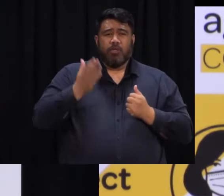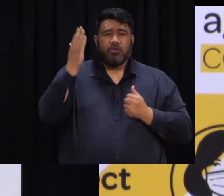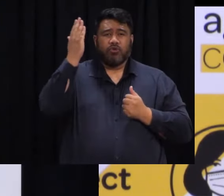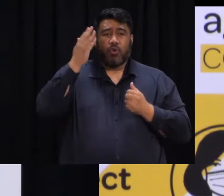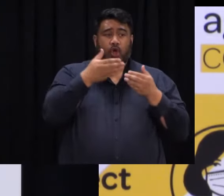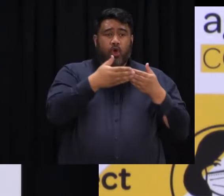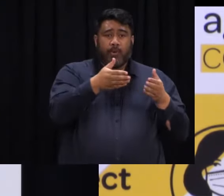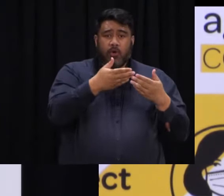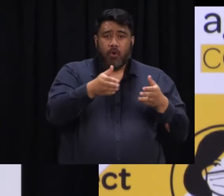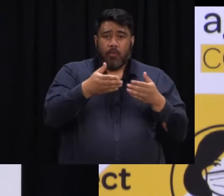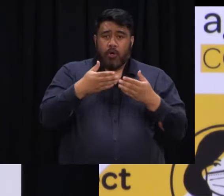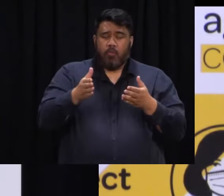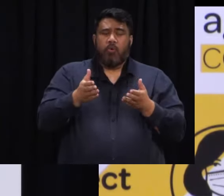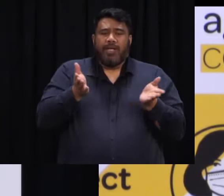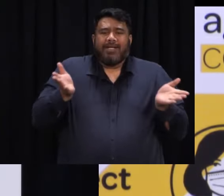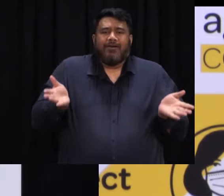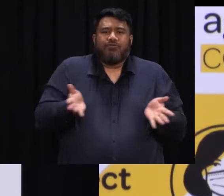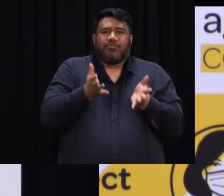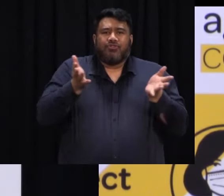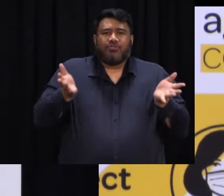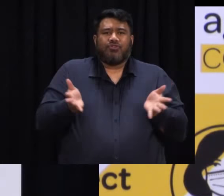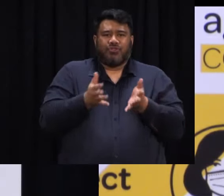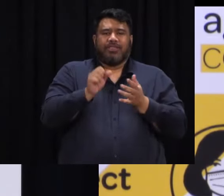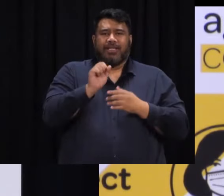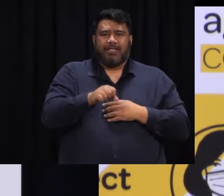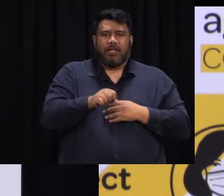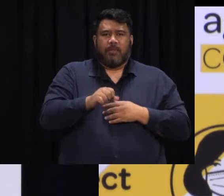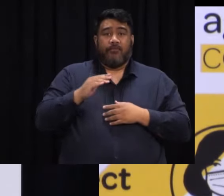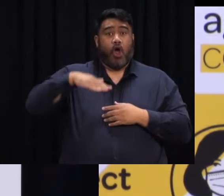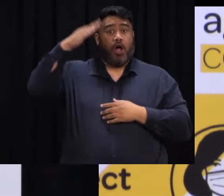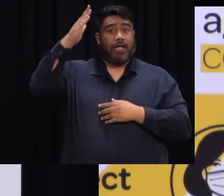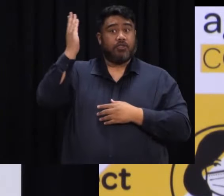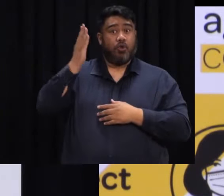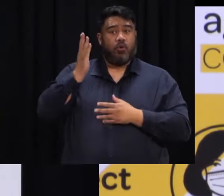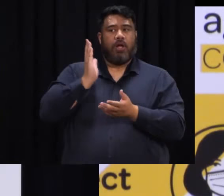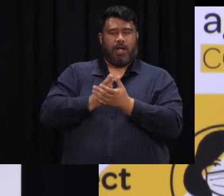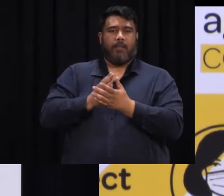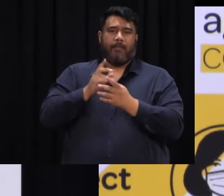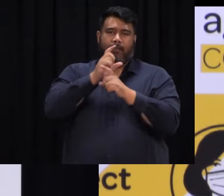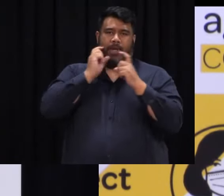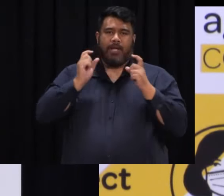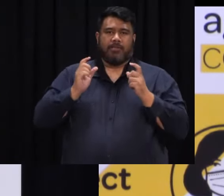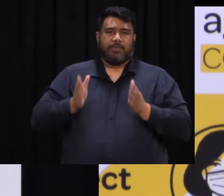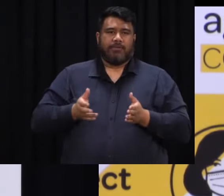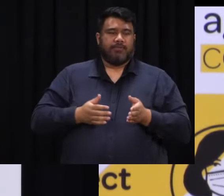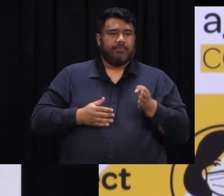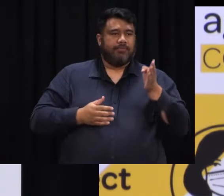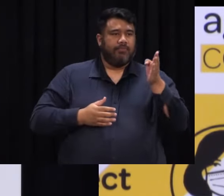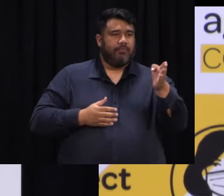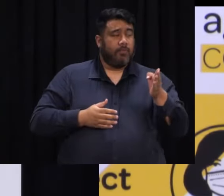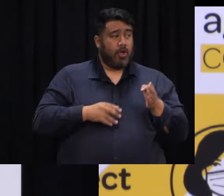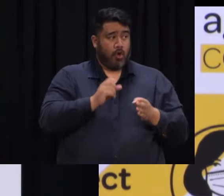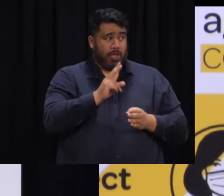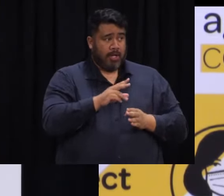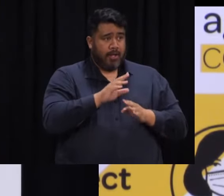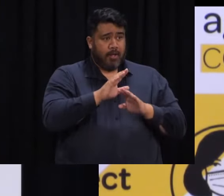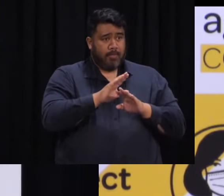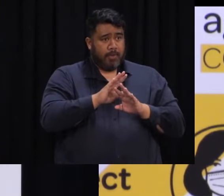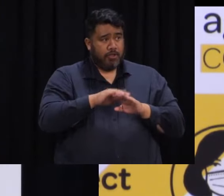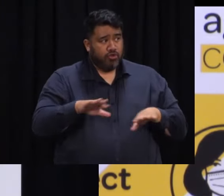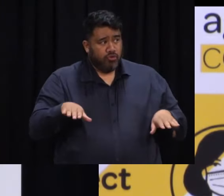to school, to require it for secondary school students. What we've seen with the children in a level 2 environment at